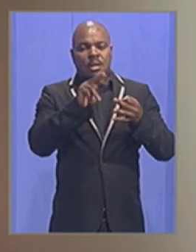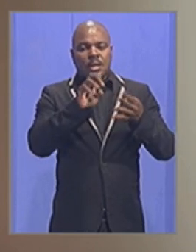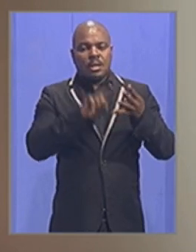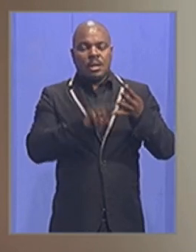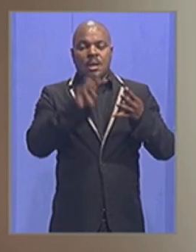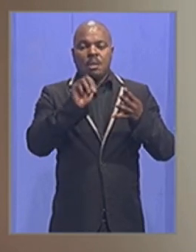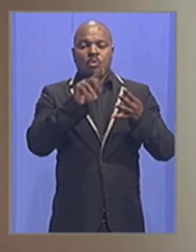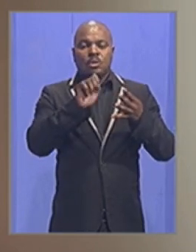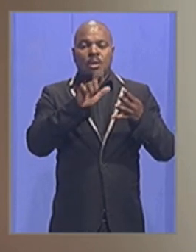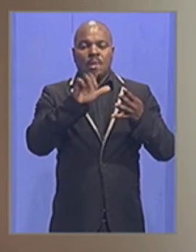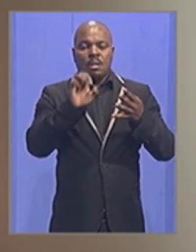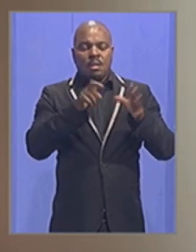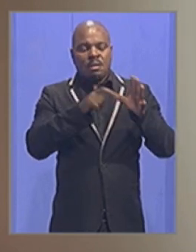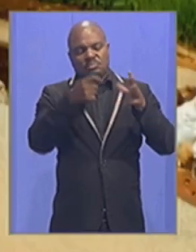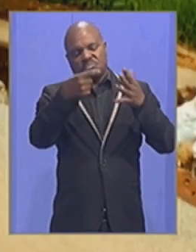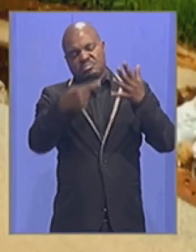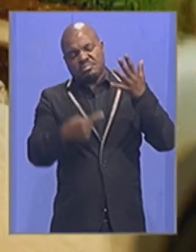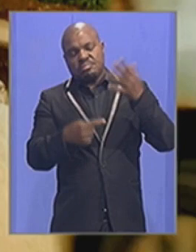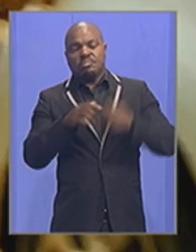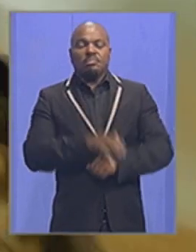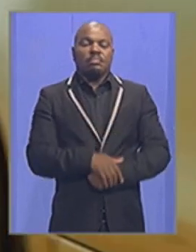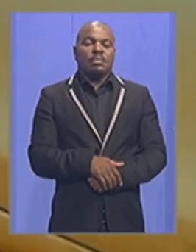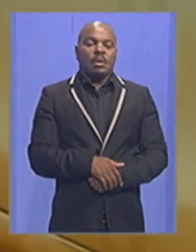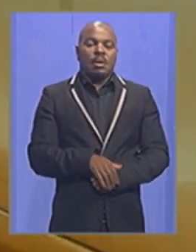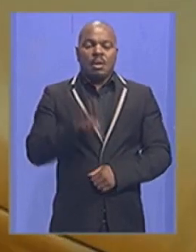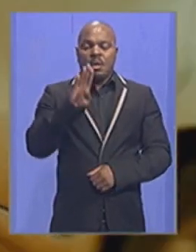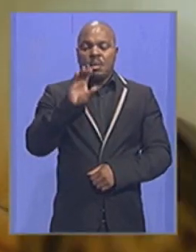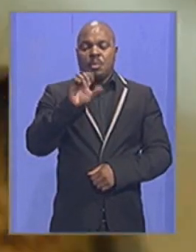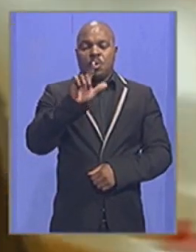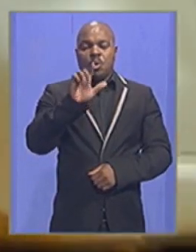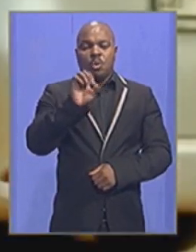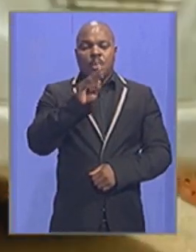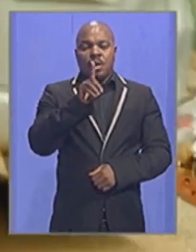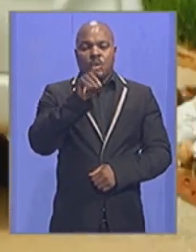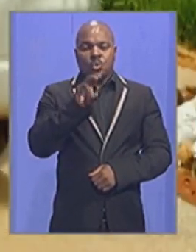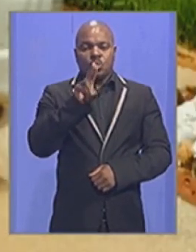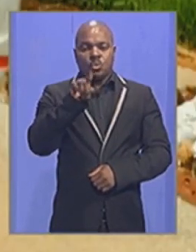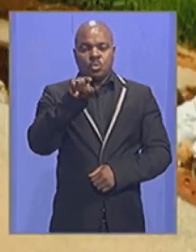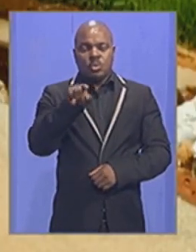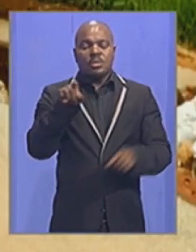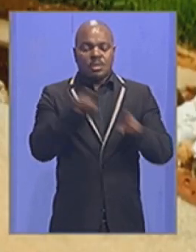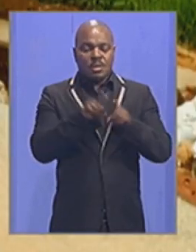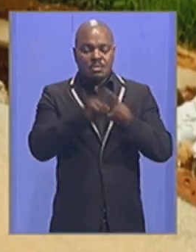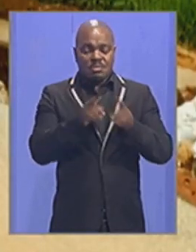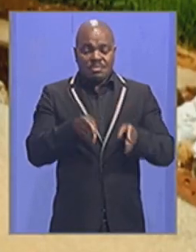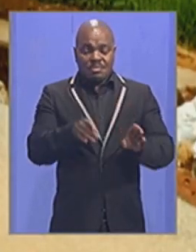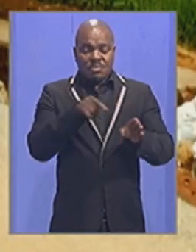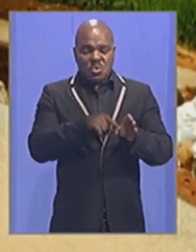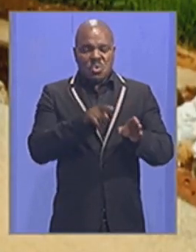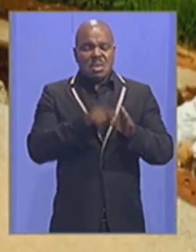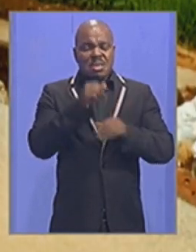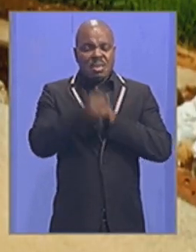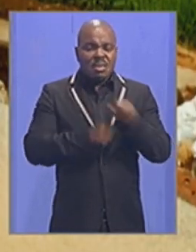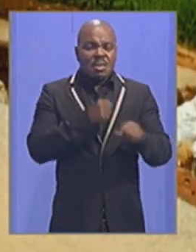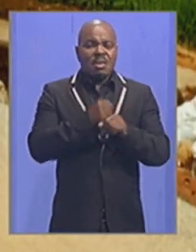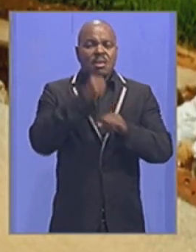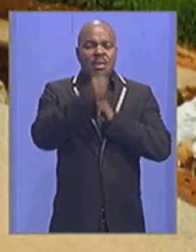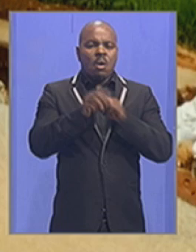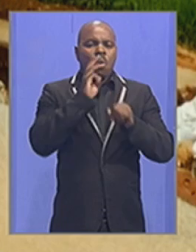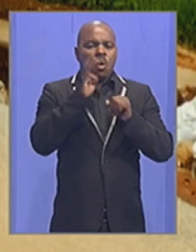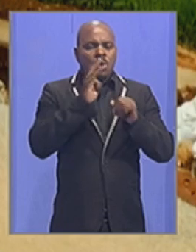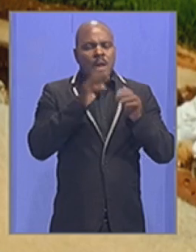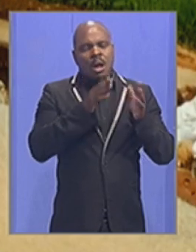Fondo, Zimauri, and others. Kwa Bolobedu tsela kwa motseng selegae wa mebileng e na le lobaka la dingwaga e gogola ke metsi a